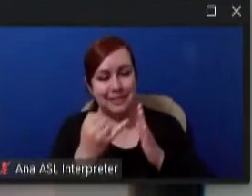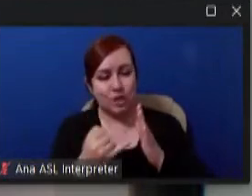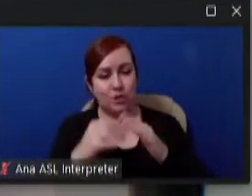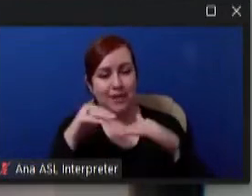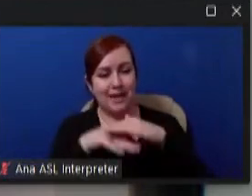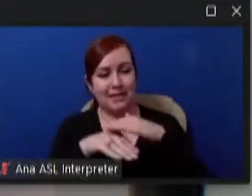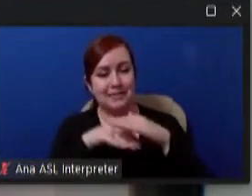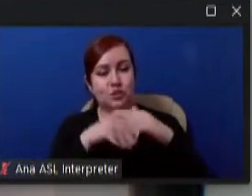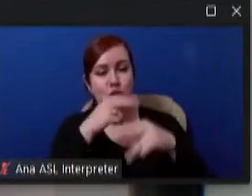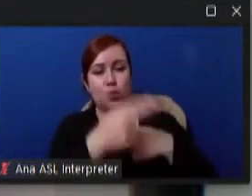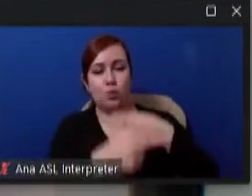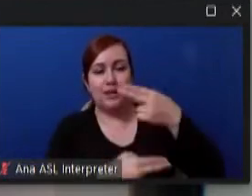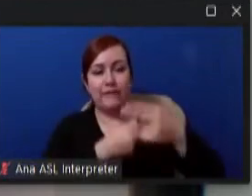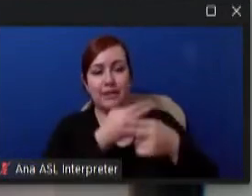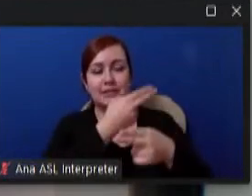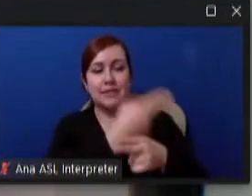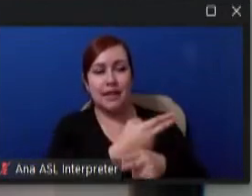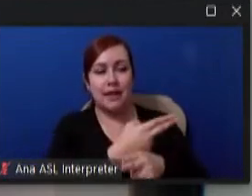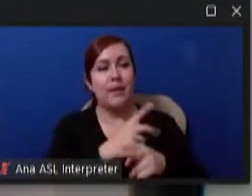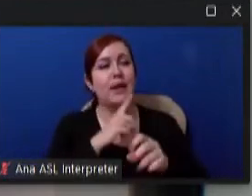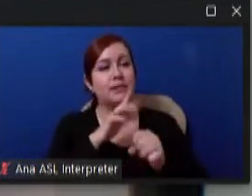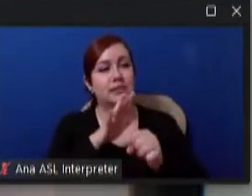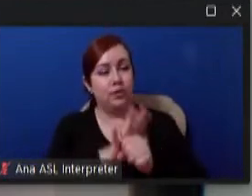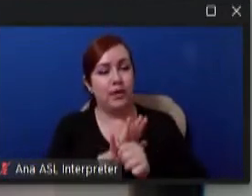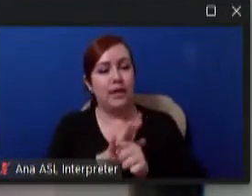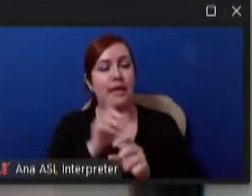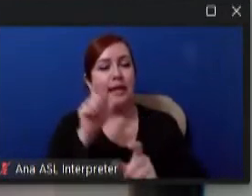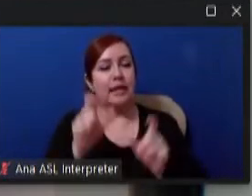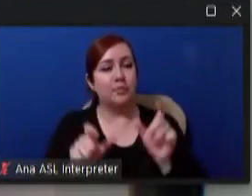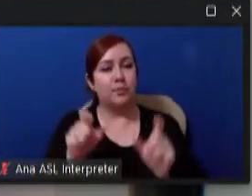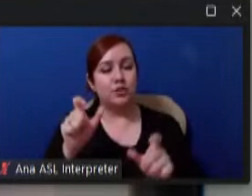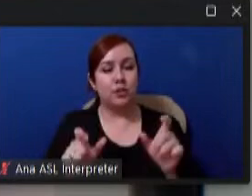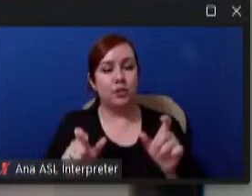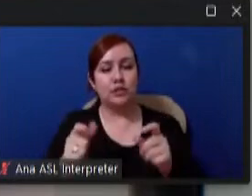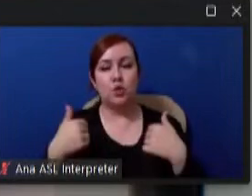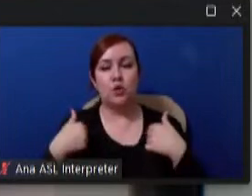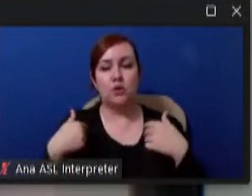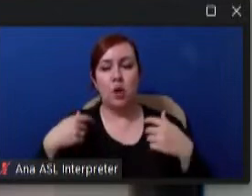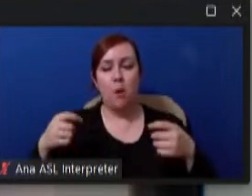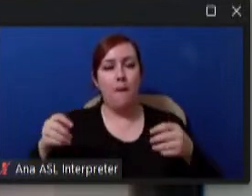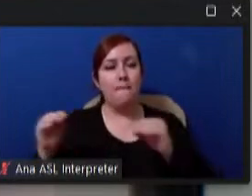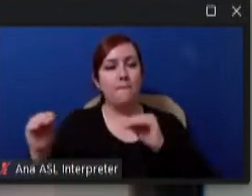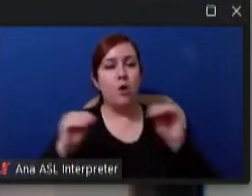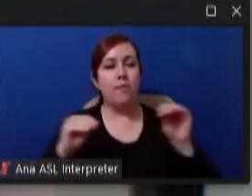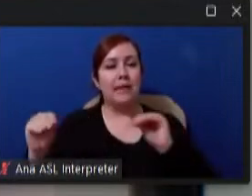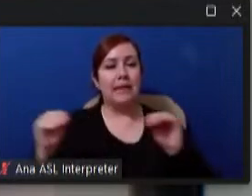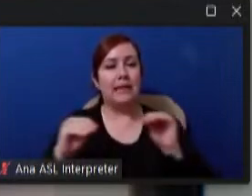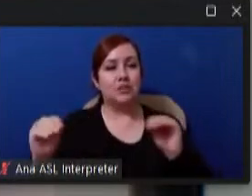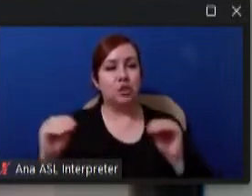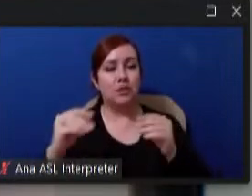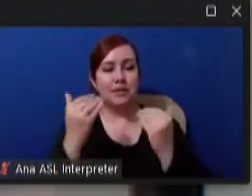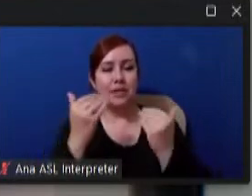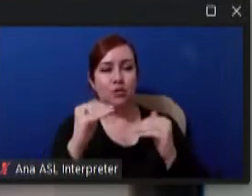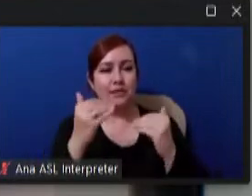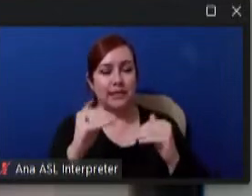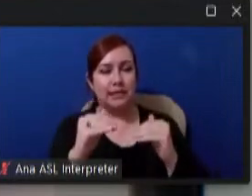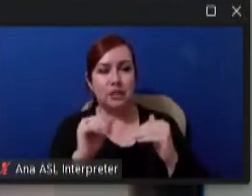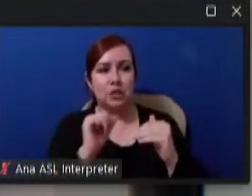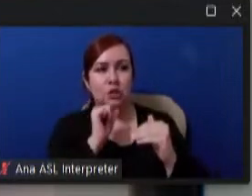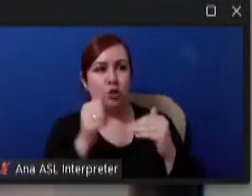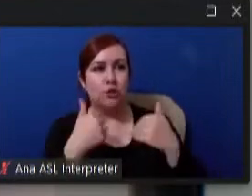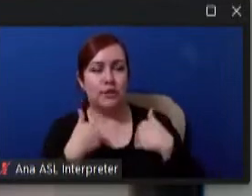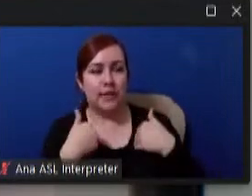of universal access to ensure that people that have reduced mobility